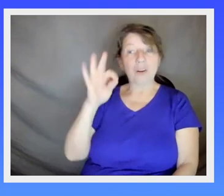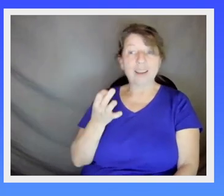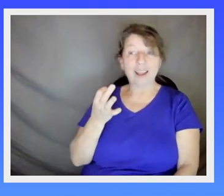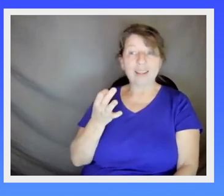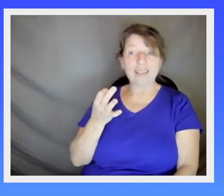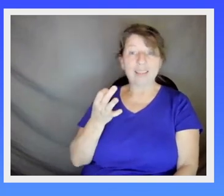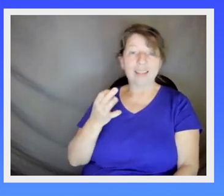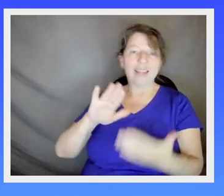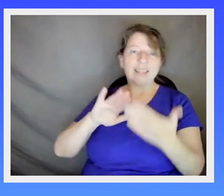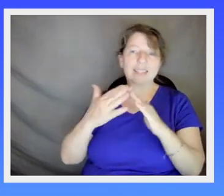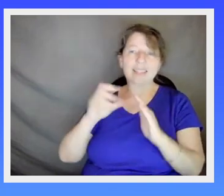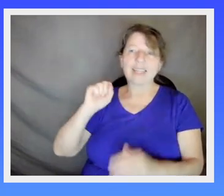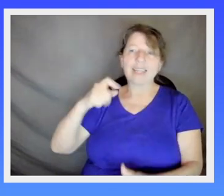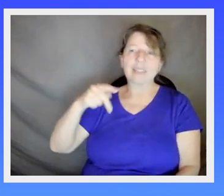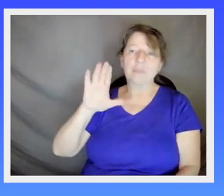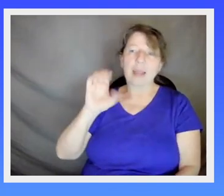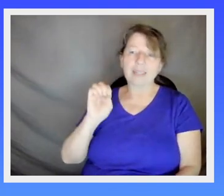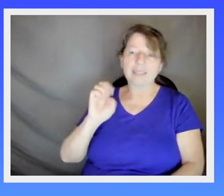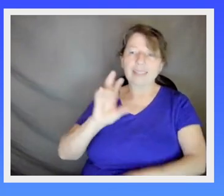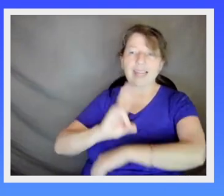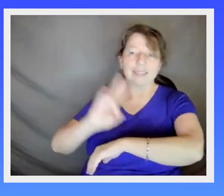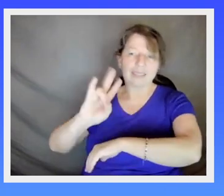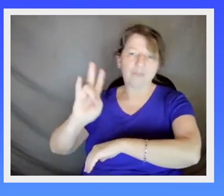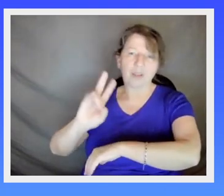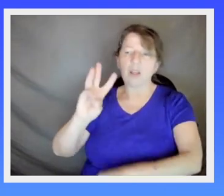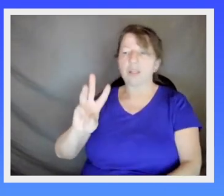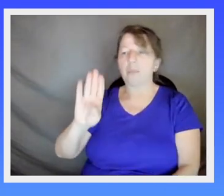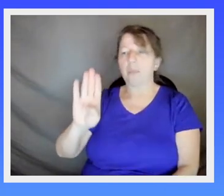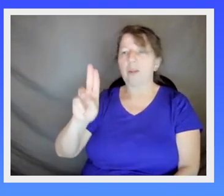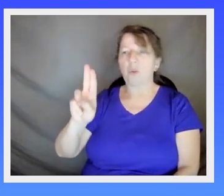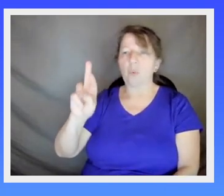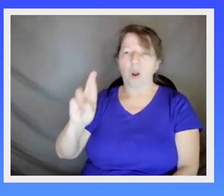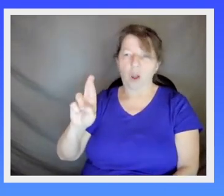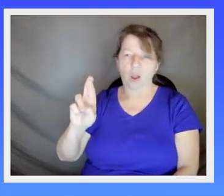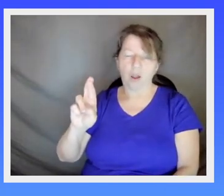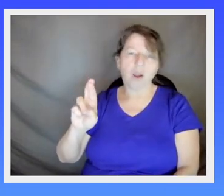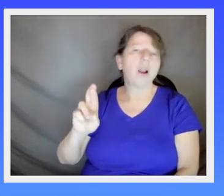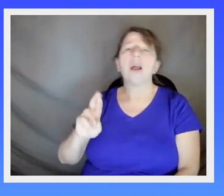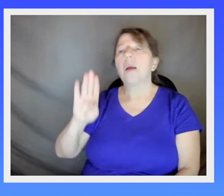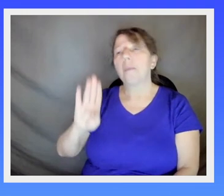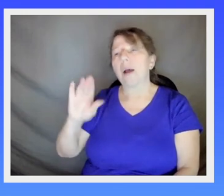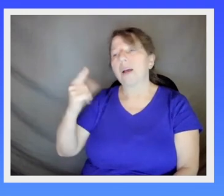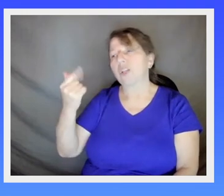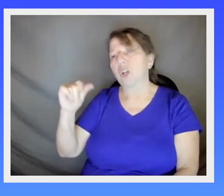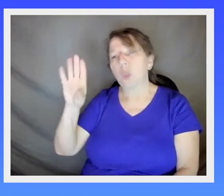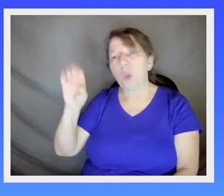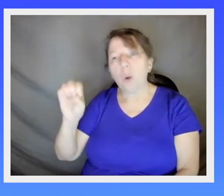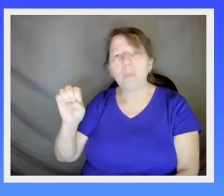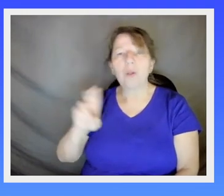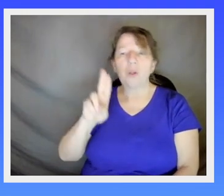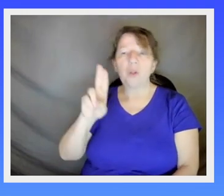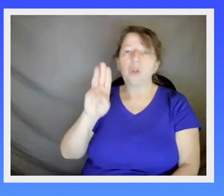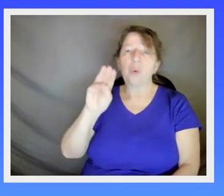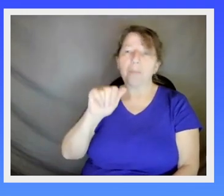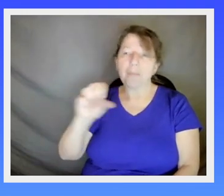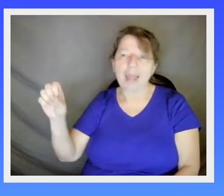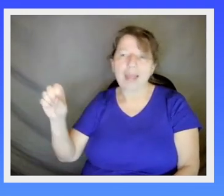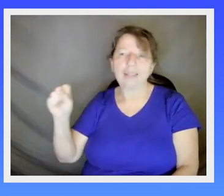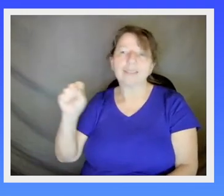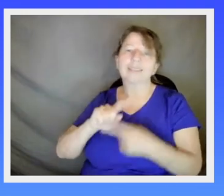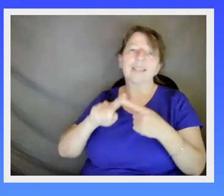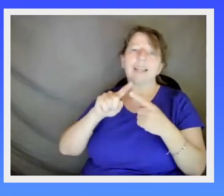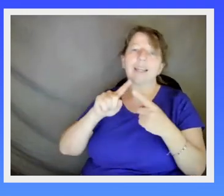Space at 7 p.m., WBUR, the Boston Globe, UMass, Boston School of Policy and Global Studies,